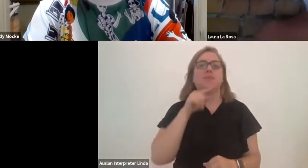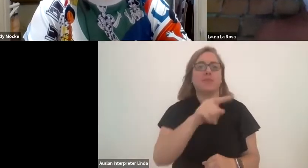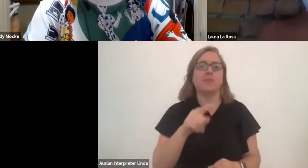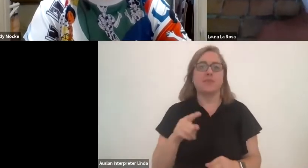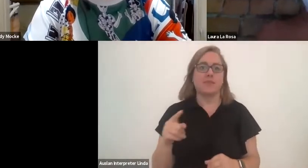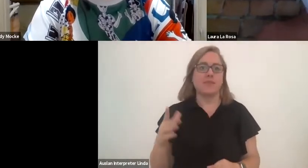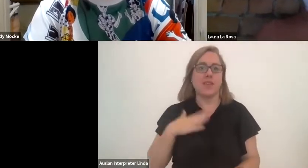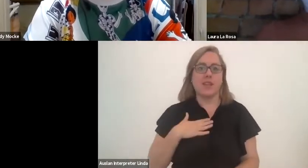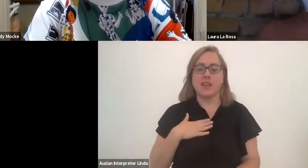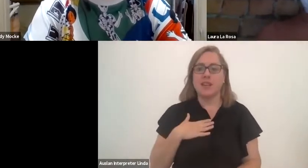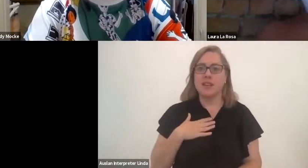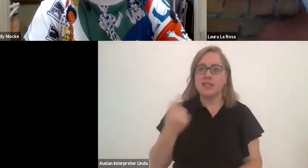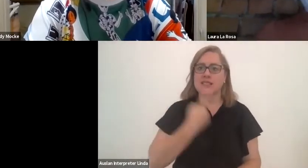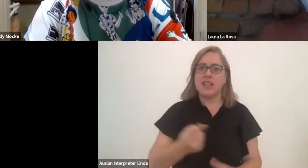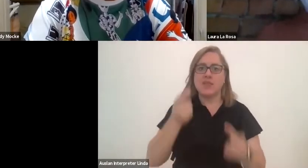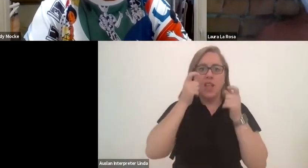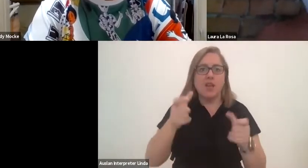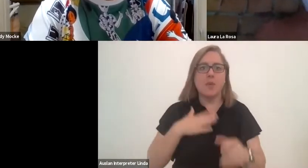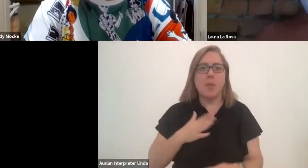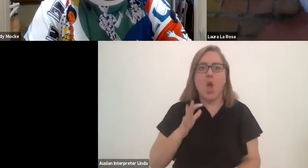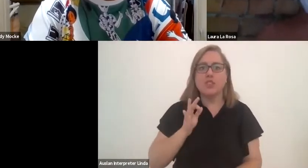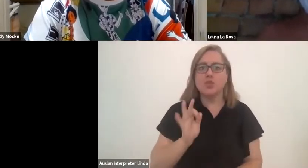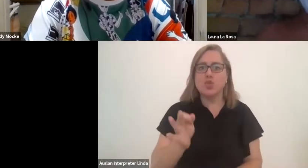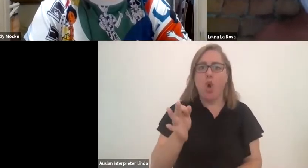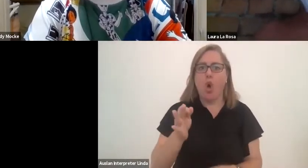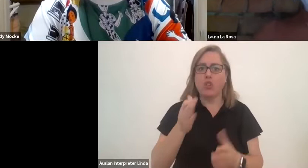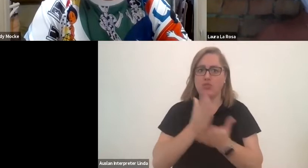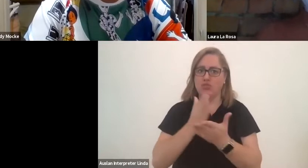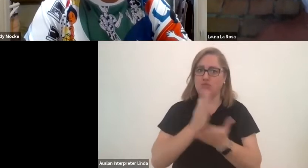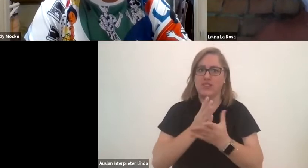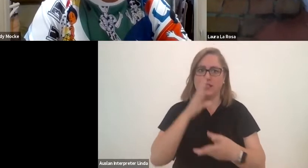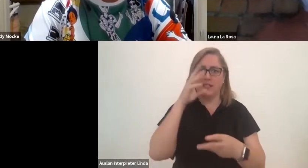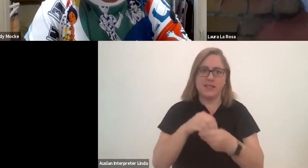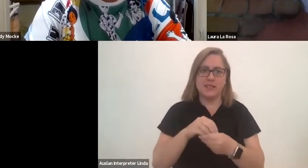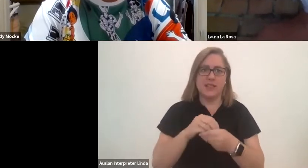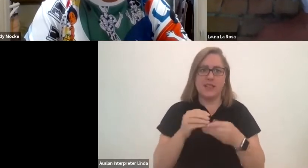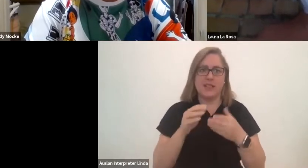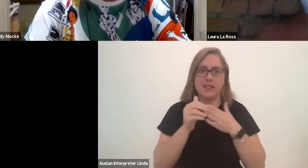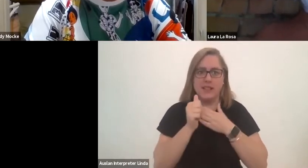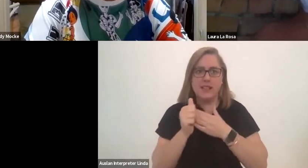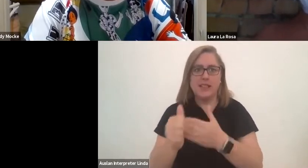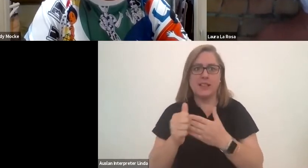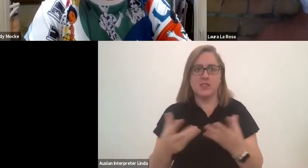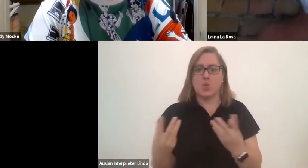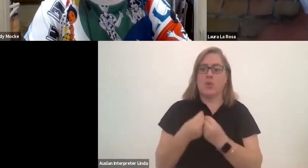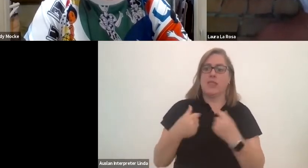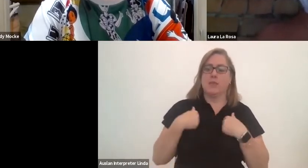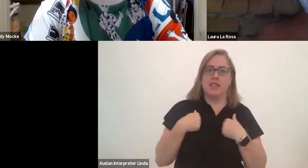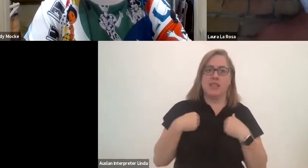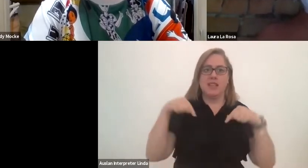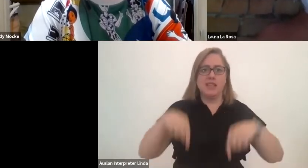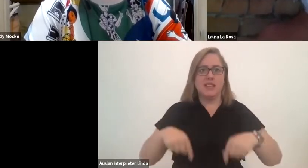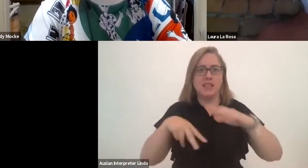has, like, yeah. Come on. Has definitely got me through this year. She's actually in quarantine, and that's been